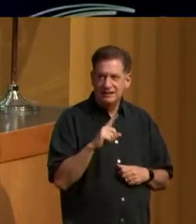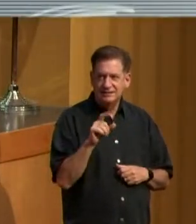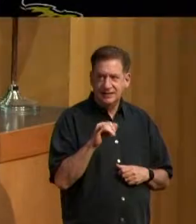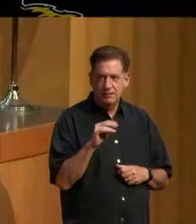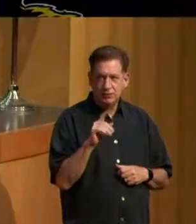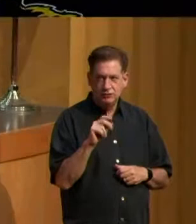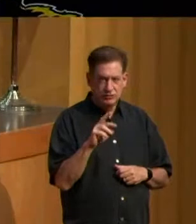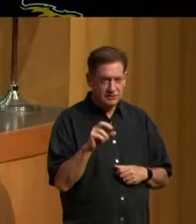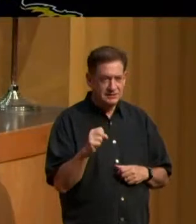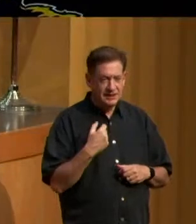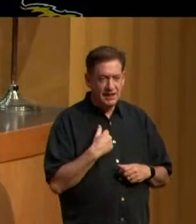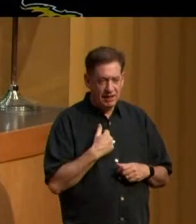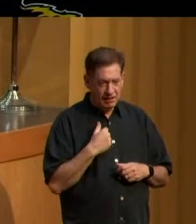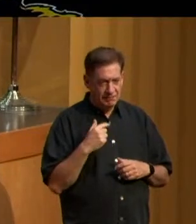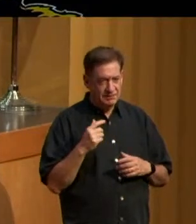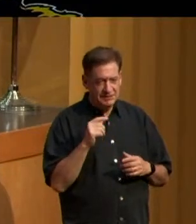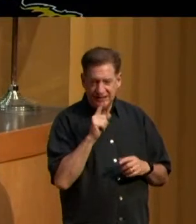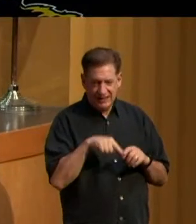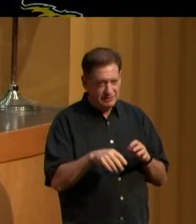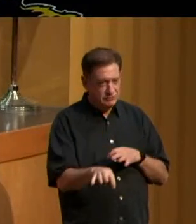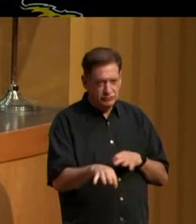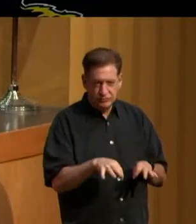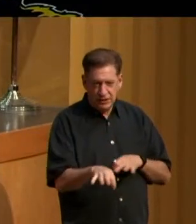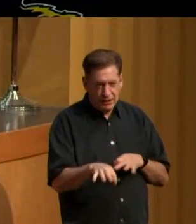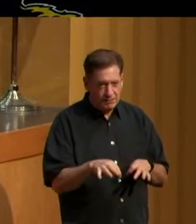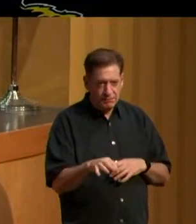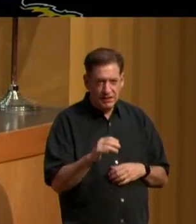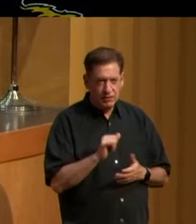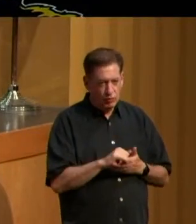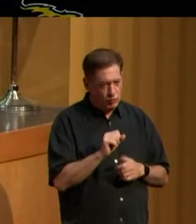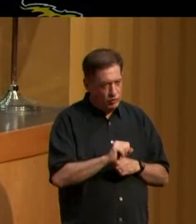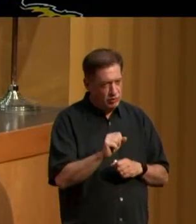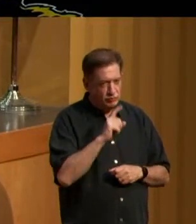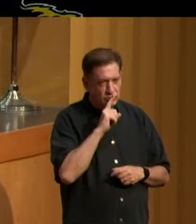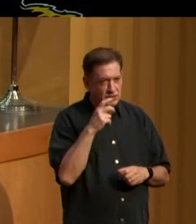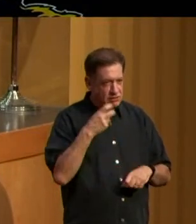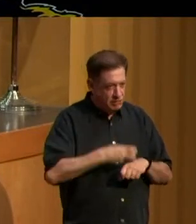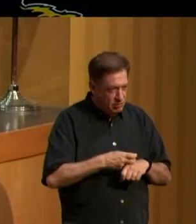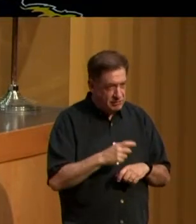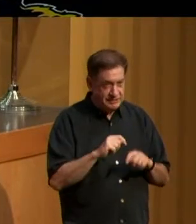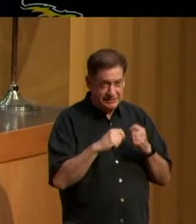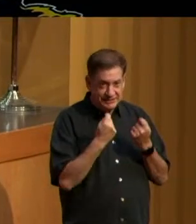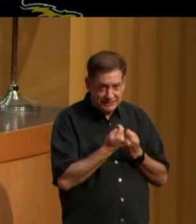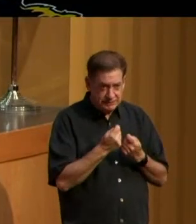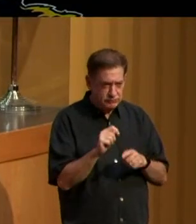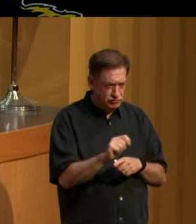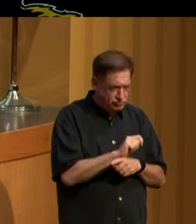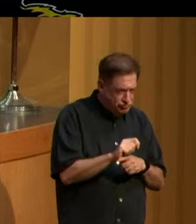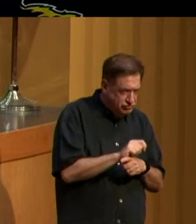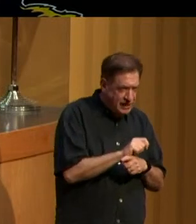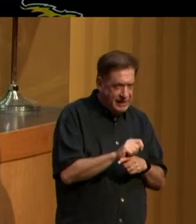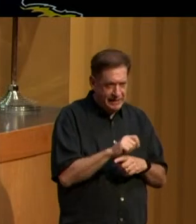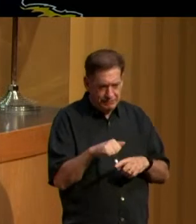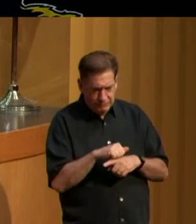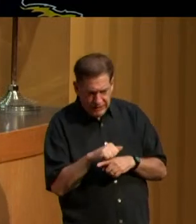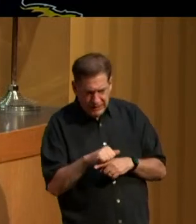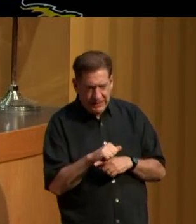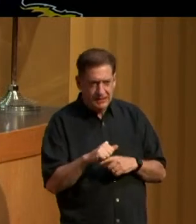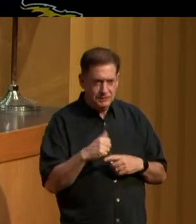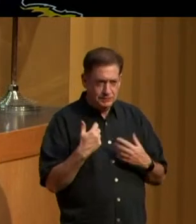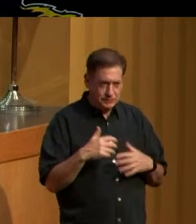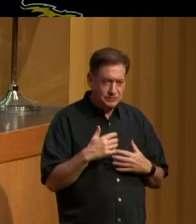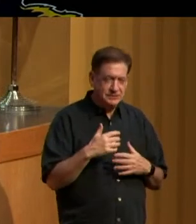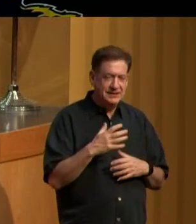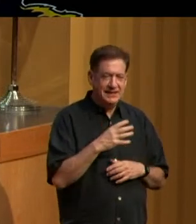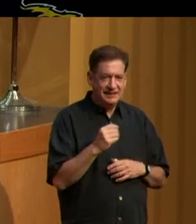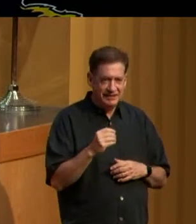is indescribable. We worked really hard all season through training, through practices, and being a